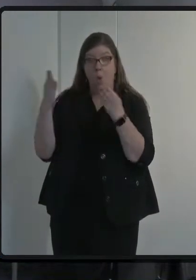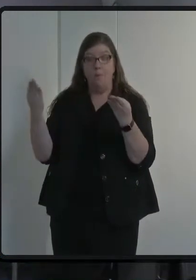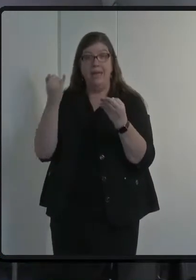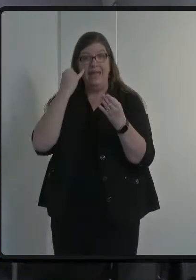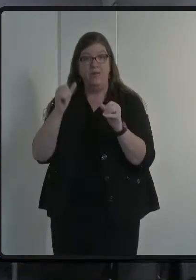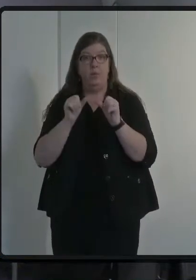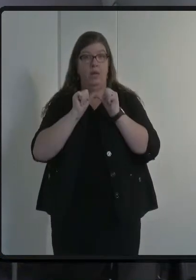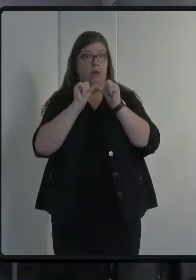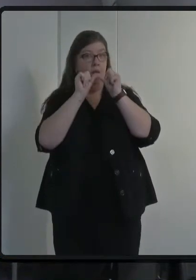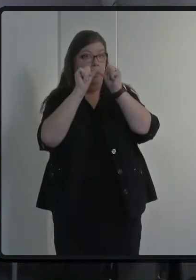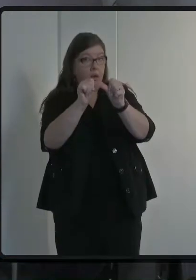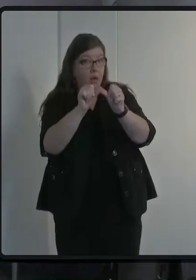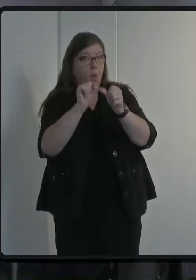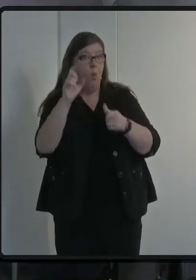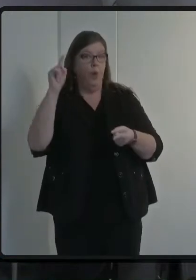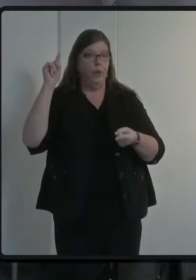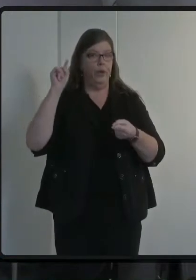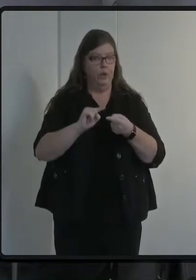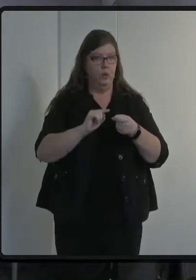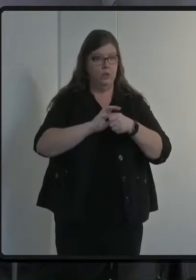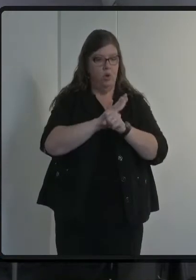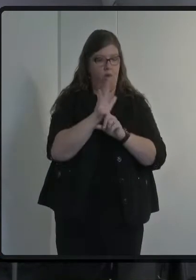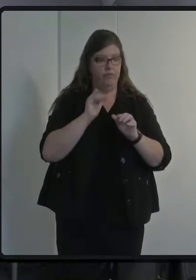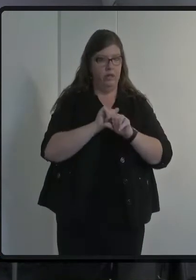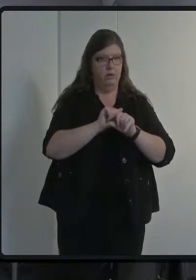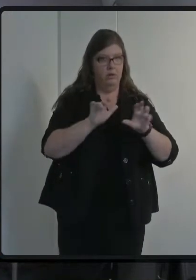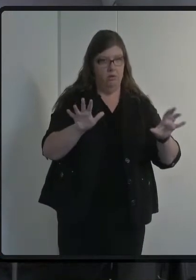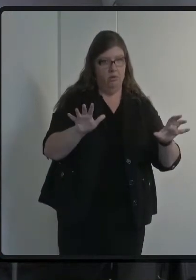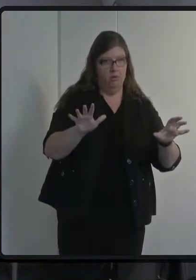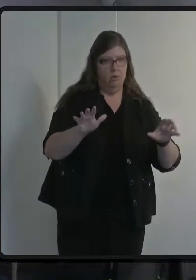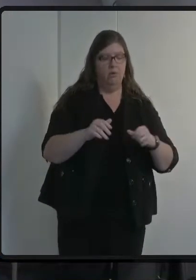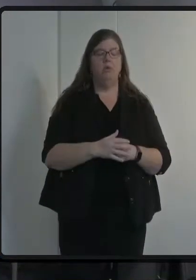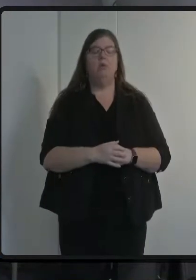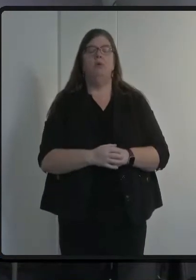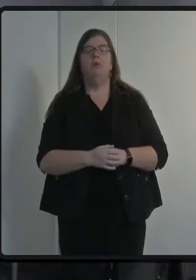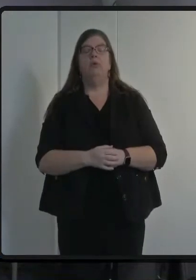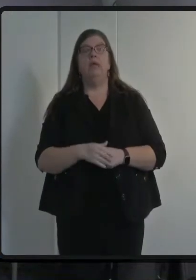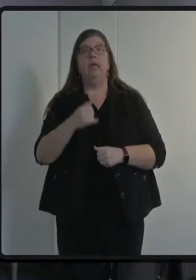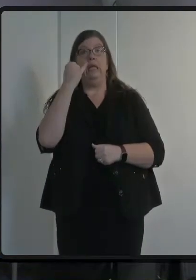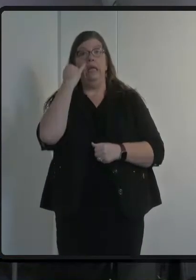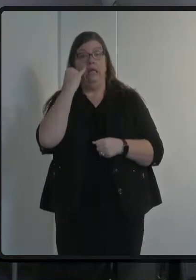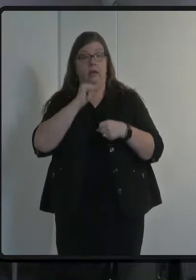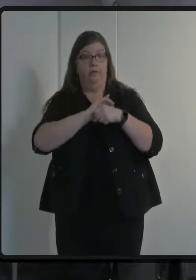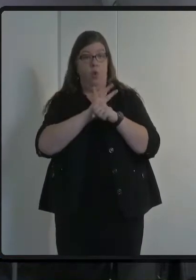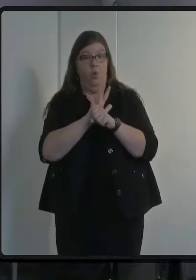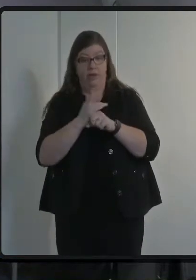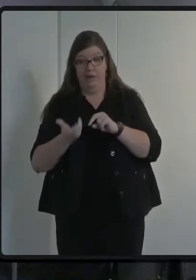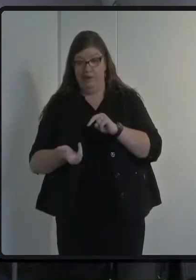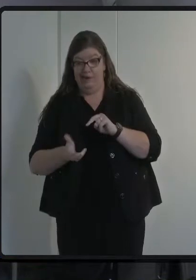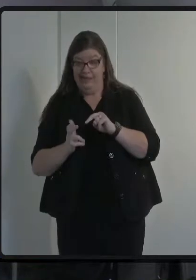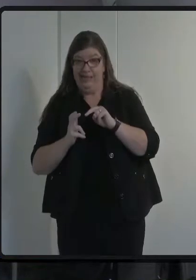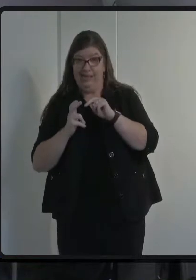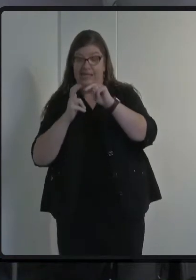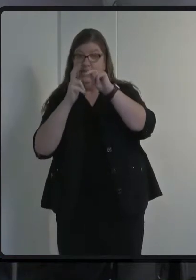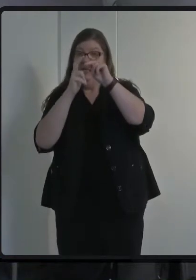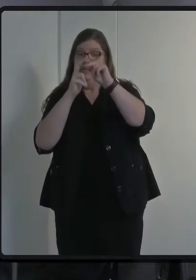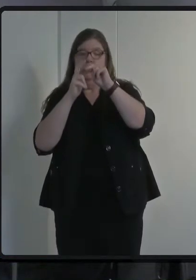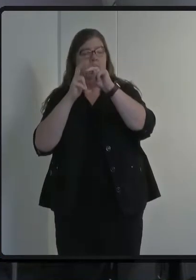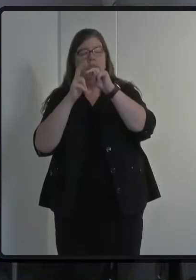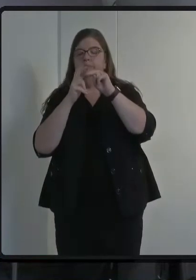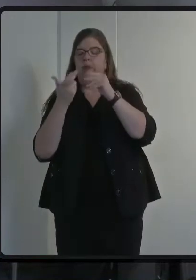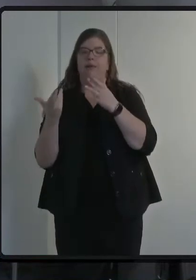or reduce the current level of new infections. If we were to experience a resurgence in cases, we would have